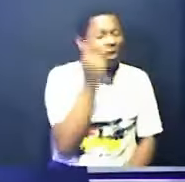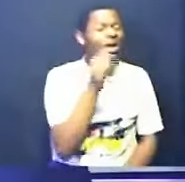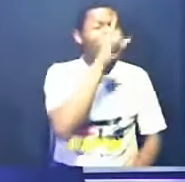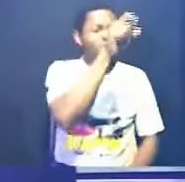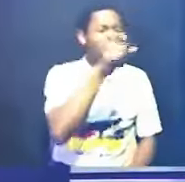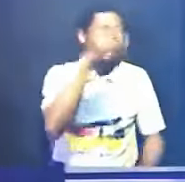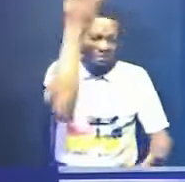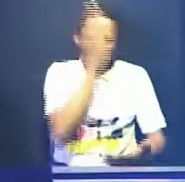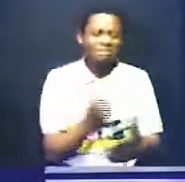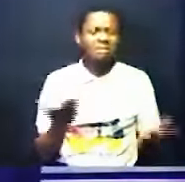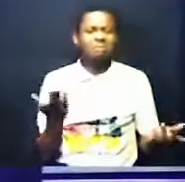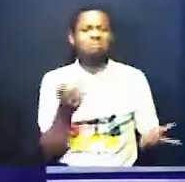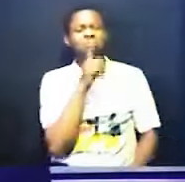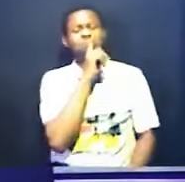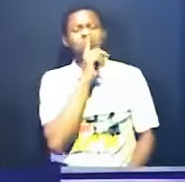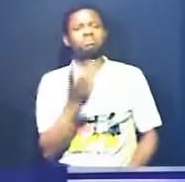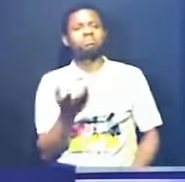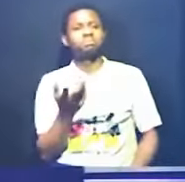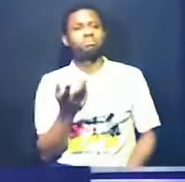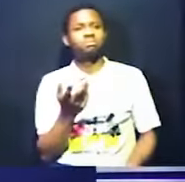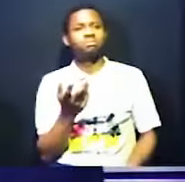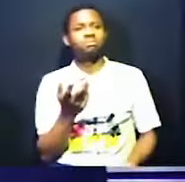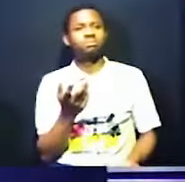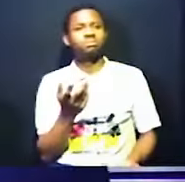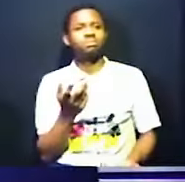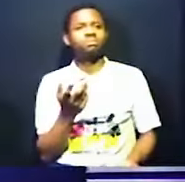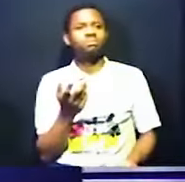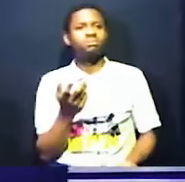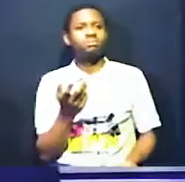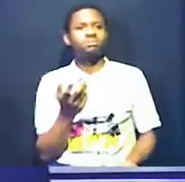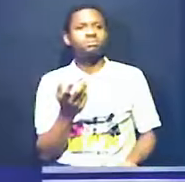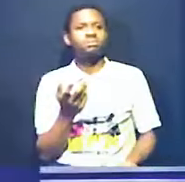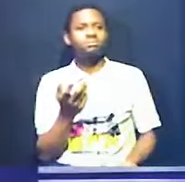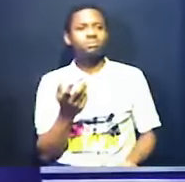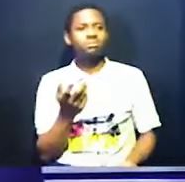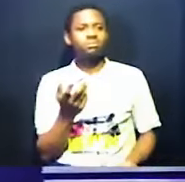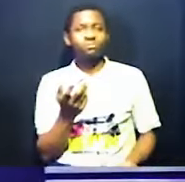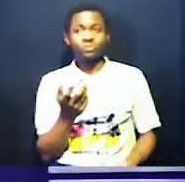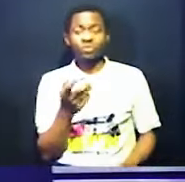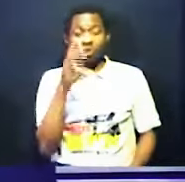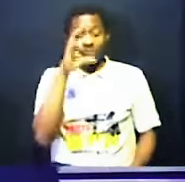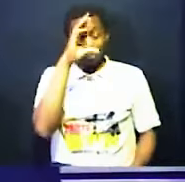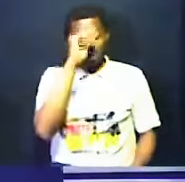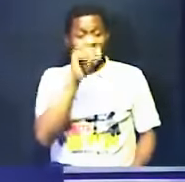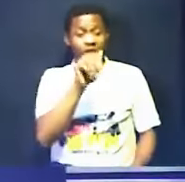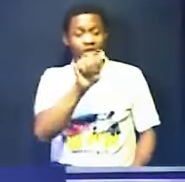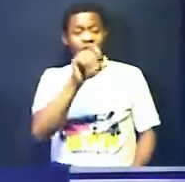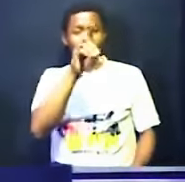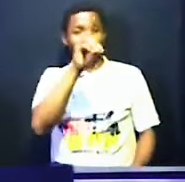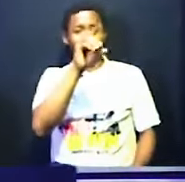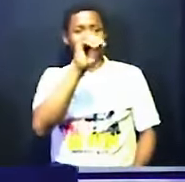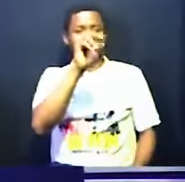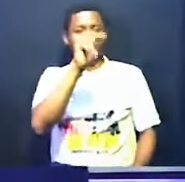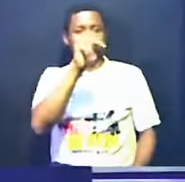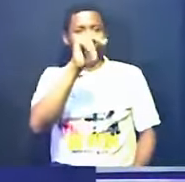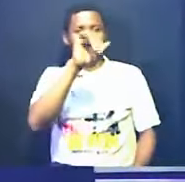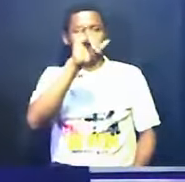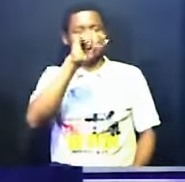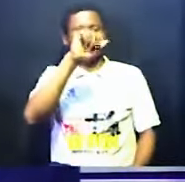that?" Adonijah had been born next after Absalom, and he was very